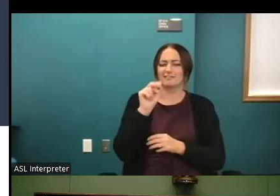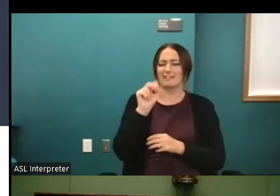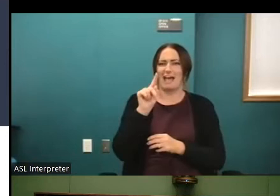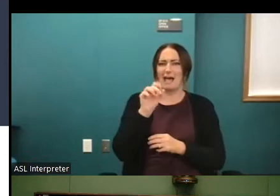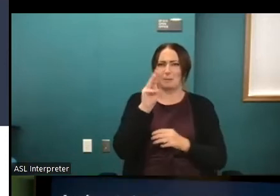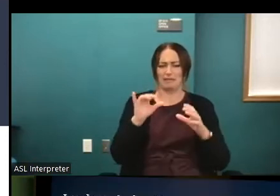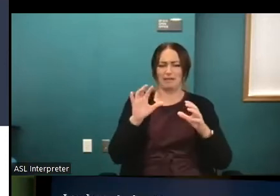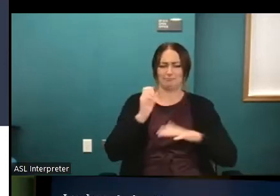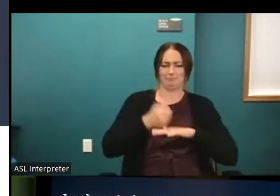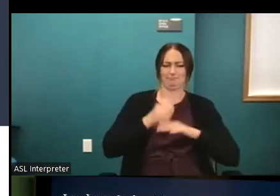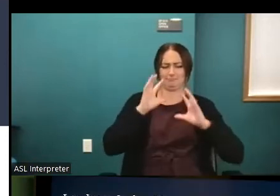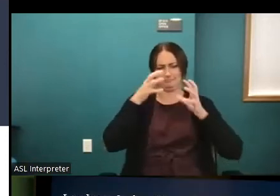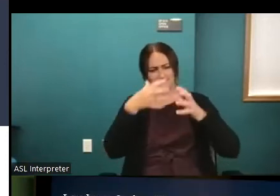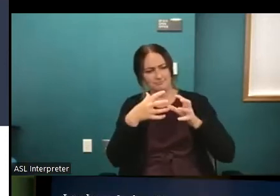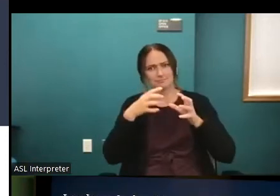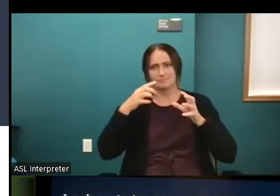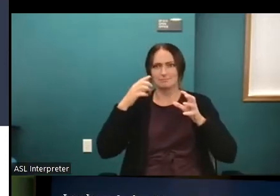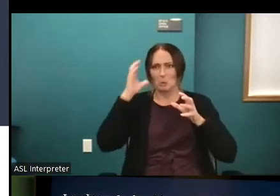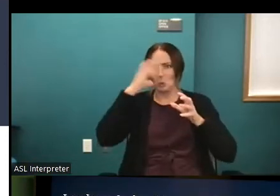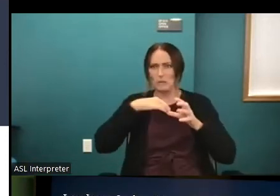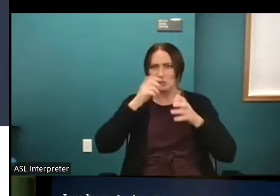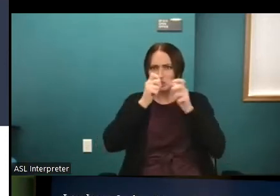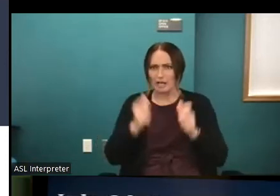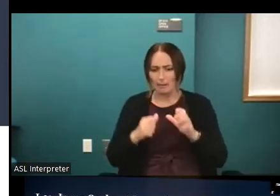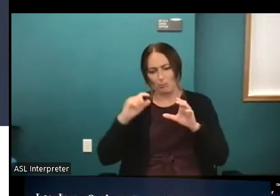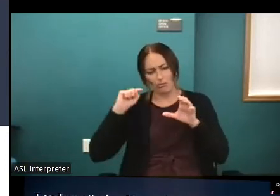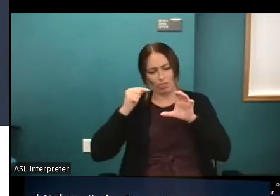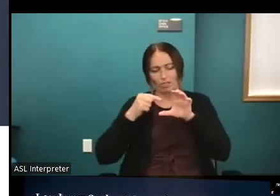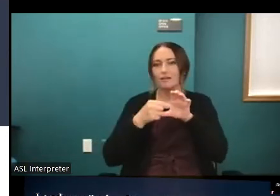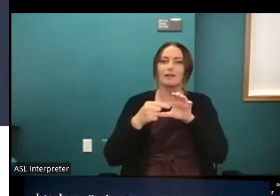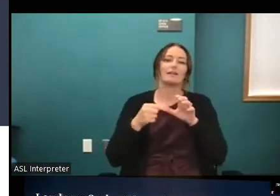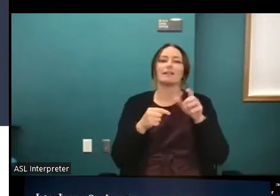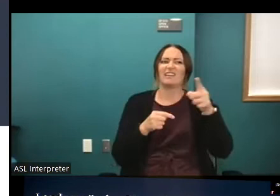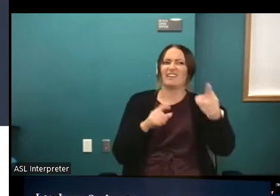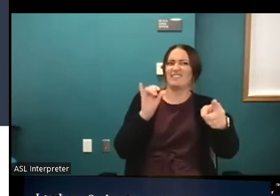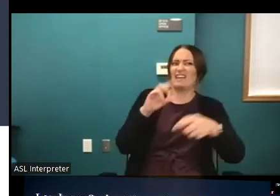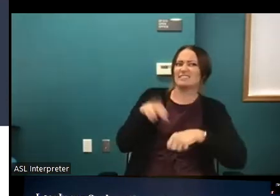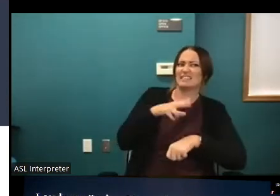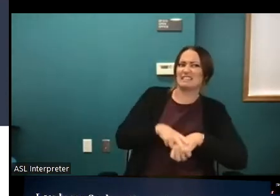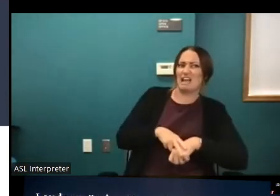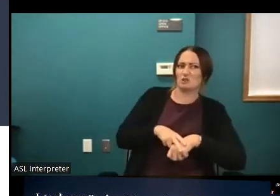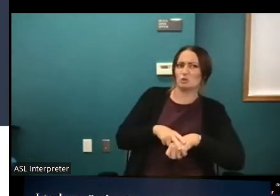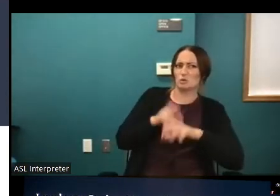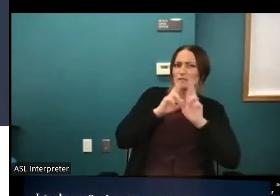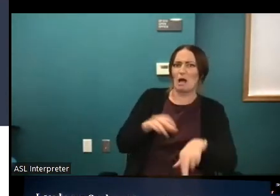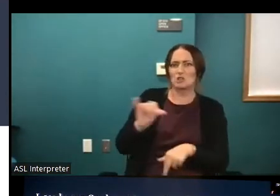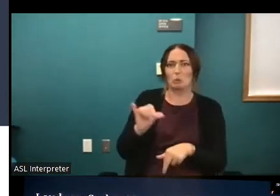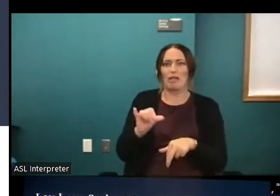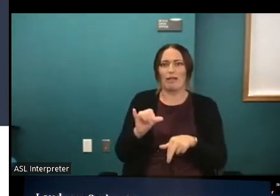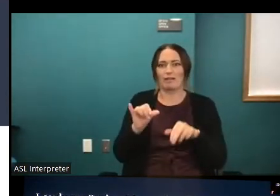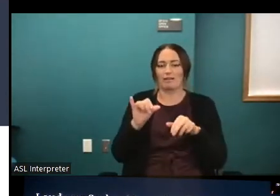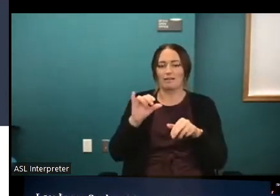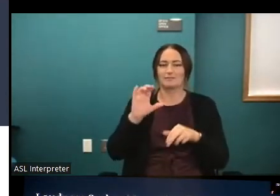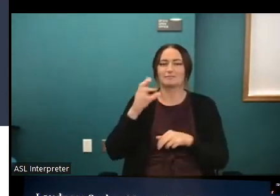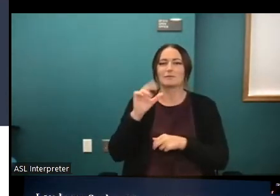weird something in there. So yeah, that's hard. It's just a natural response anyway. If somebody scratches their nose on a chalkboard, we do that with our eyes.